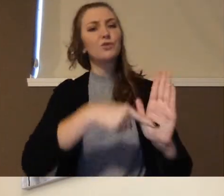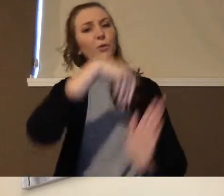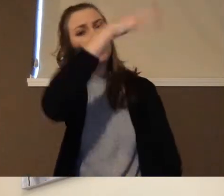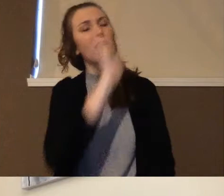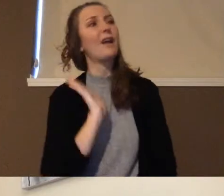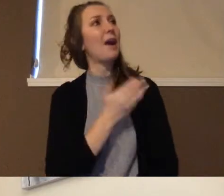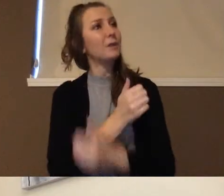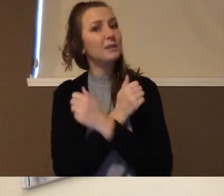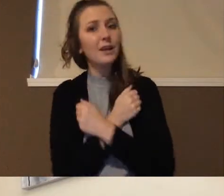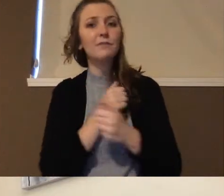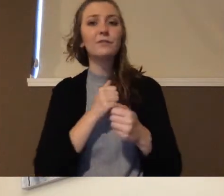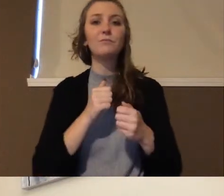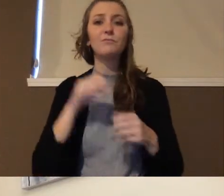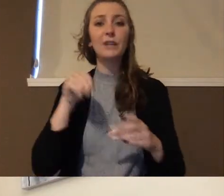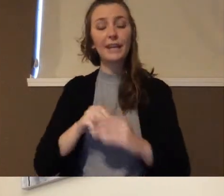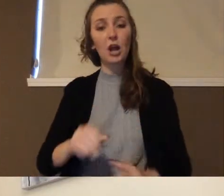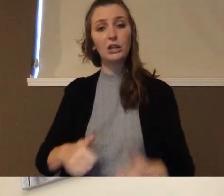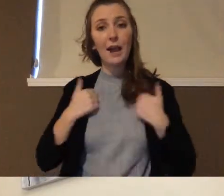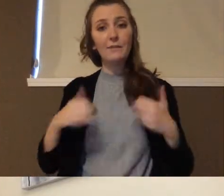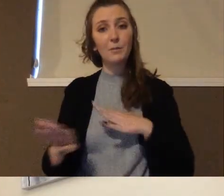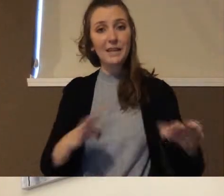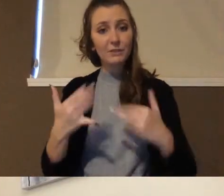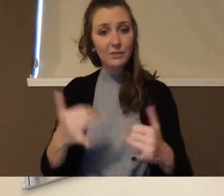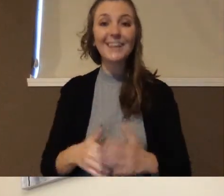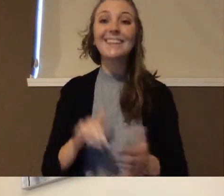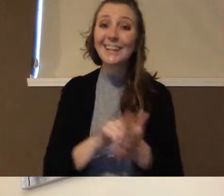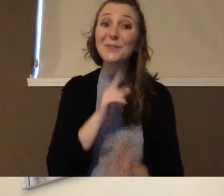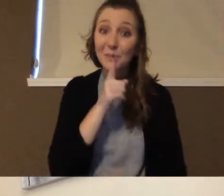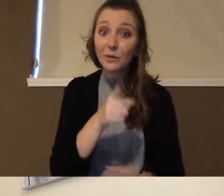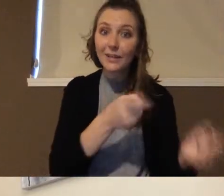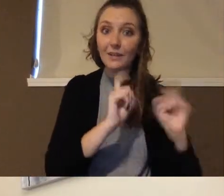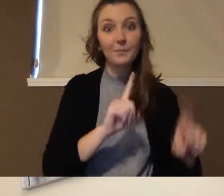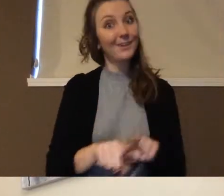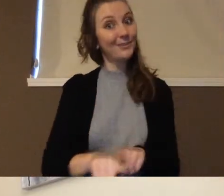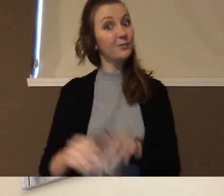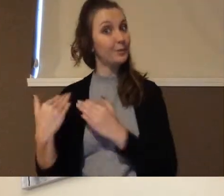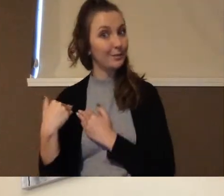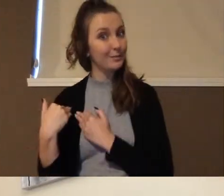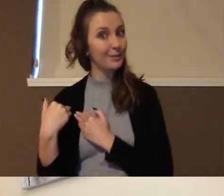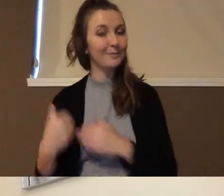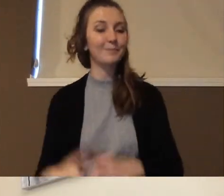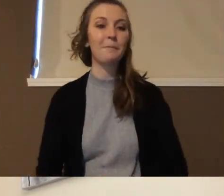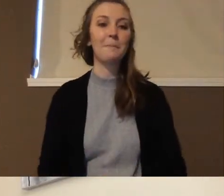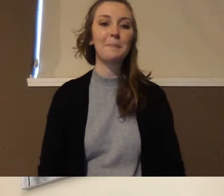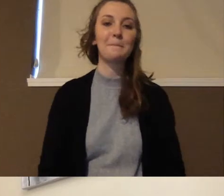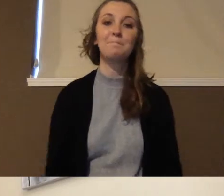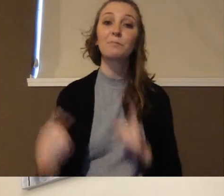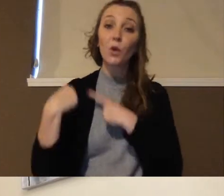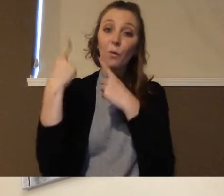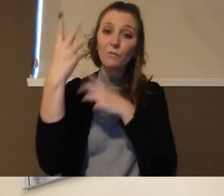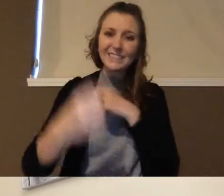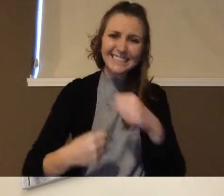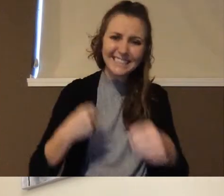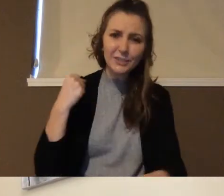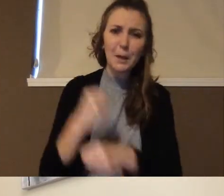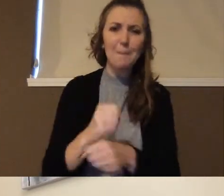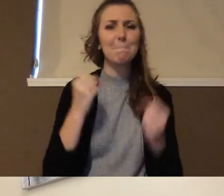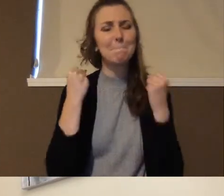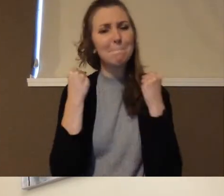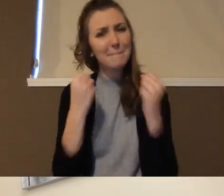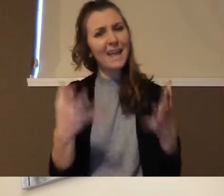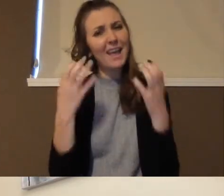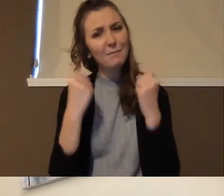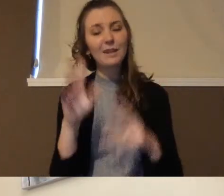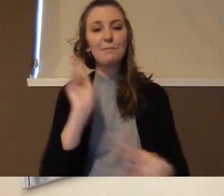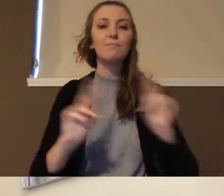today. That is a real gift and a responsibility. Over the years, many people who study the Bible